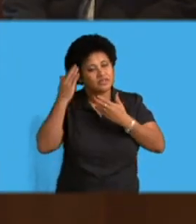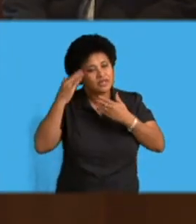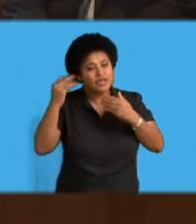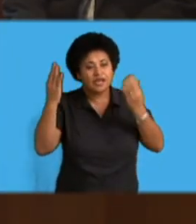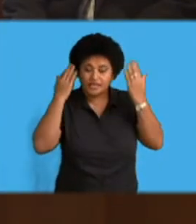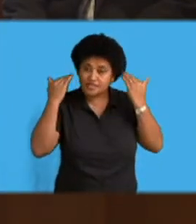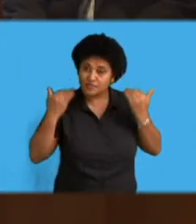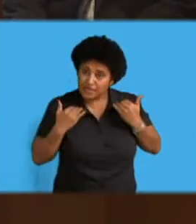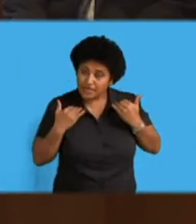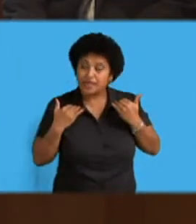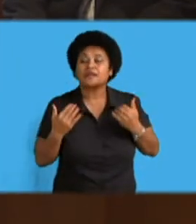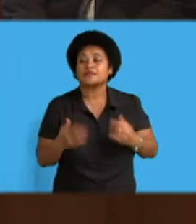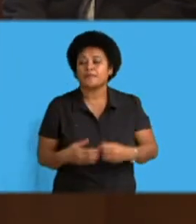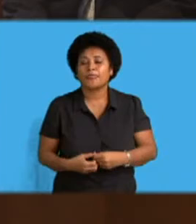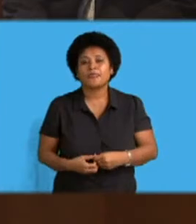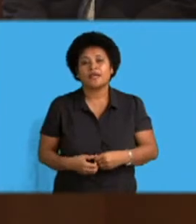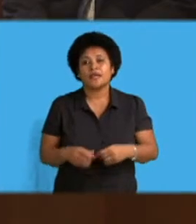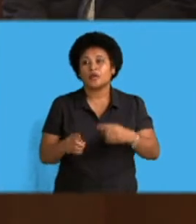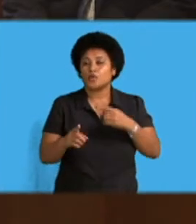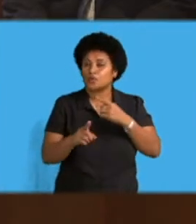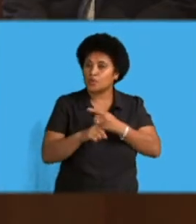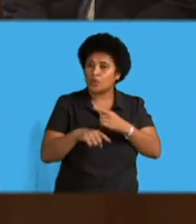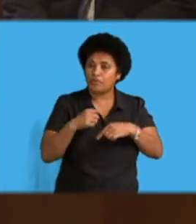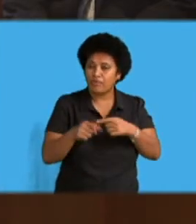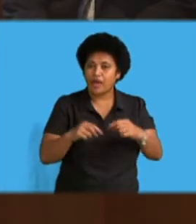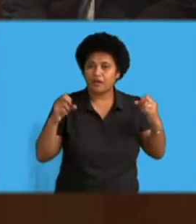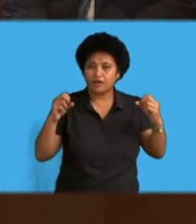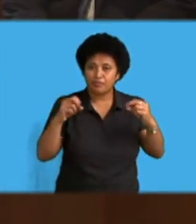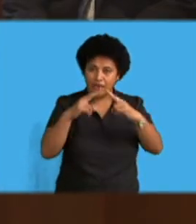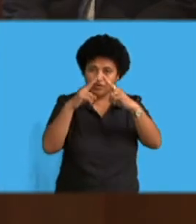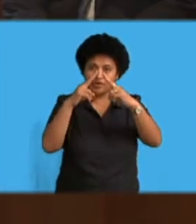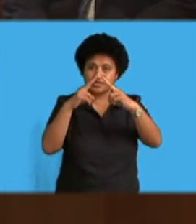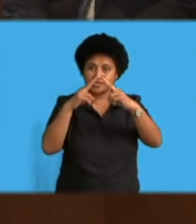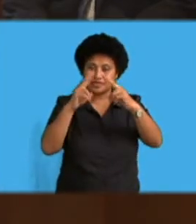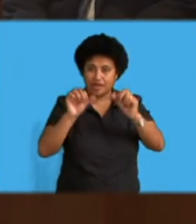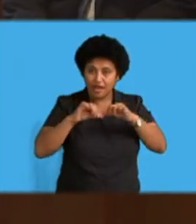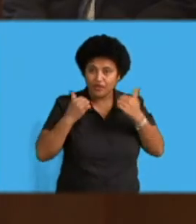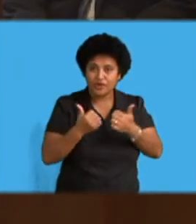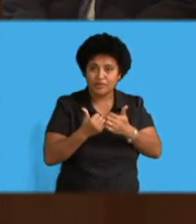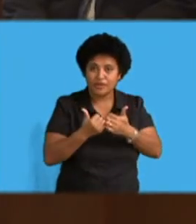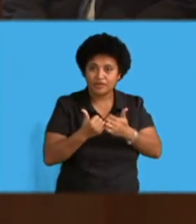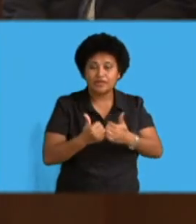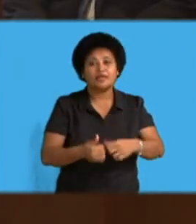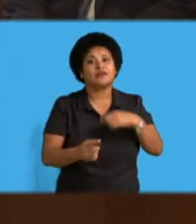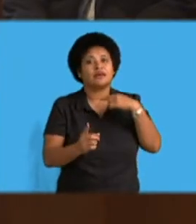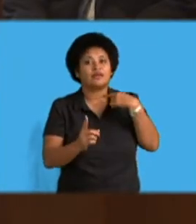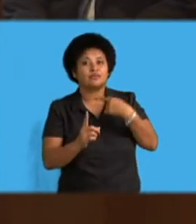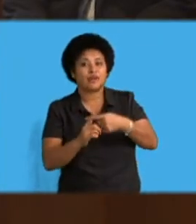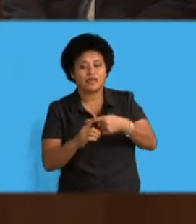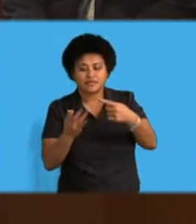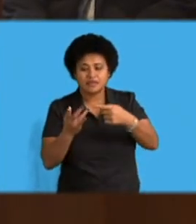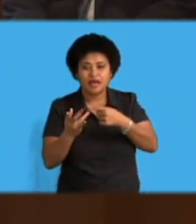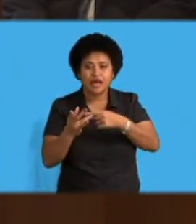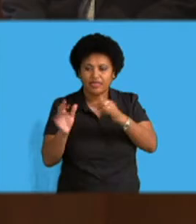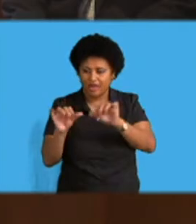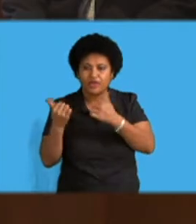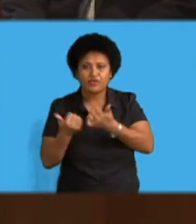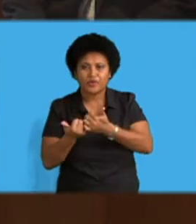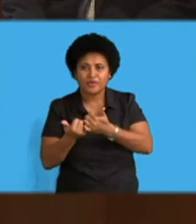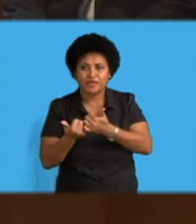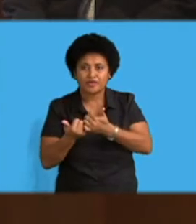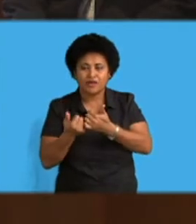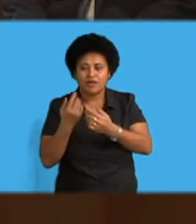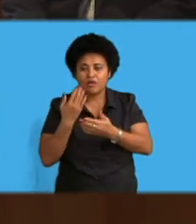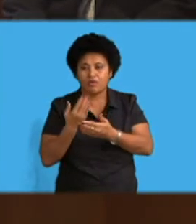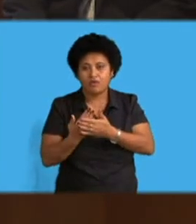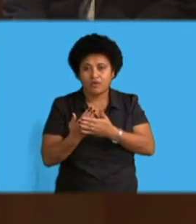work on the rulebook of the Paris Agreement, including the 2018 Facilitative Dialogue, scale up work on the Global Climate Action Agenda, given